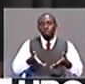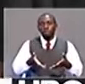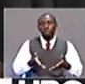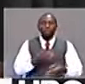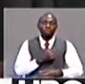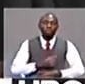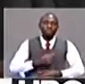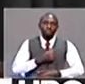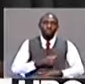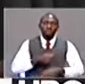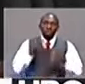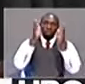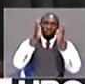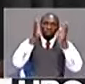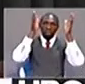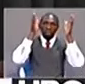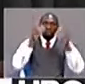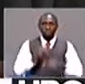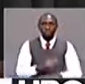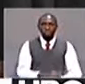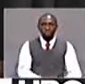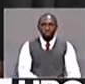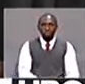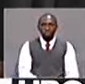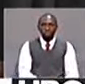Archbishop. Right Honourable Speaker,